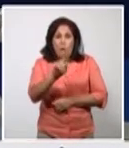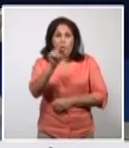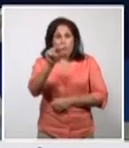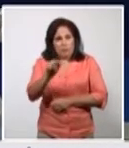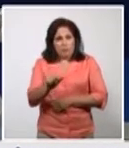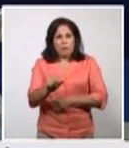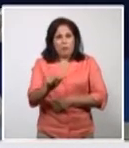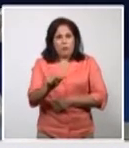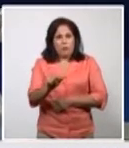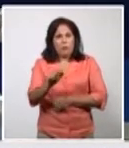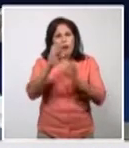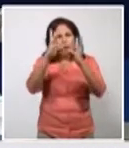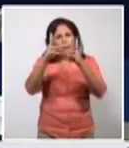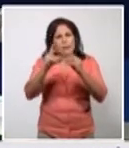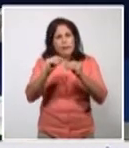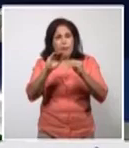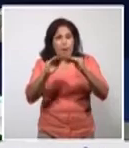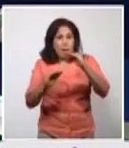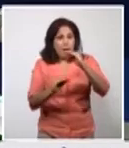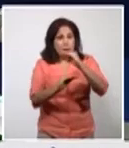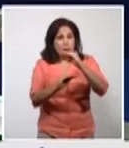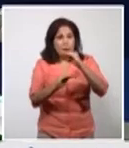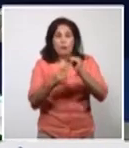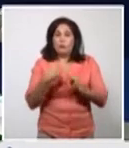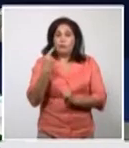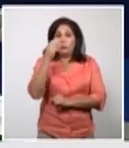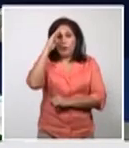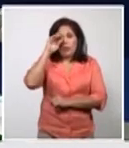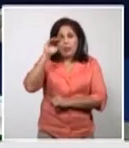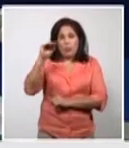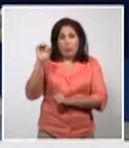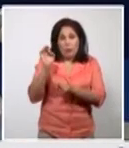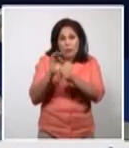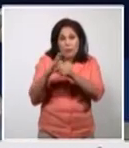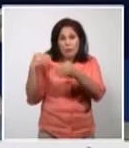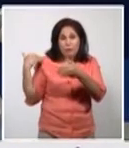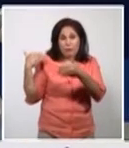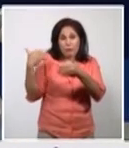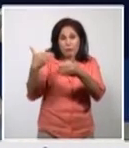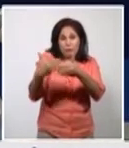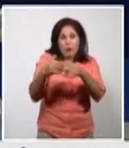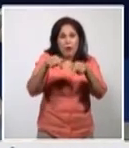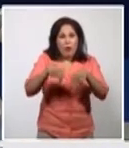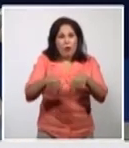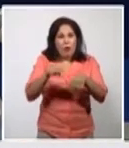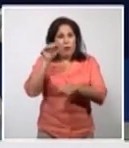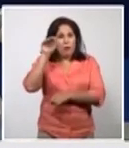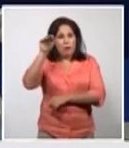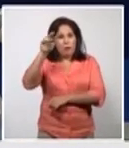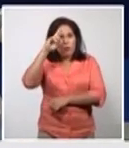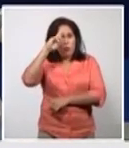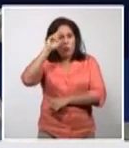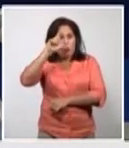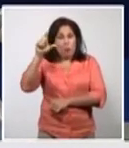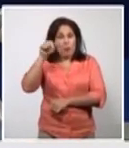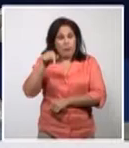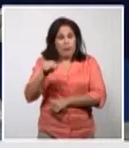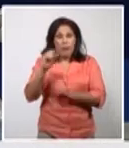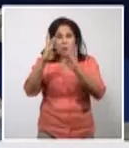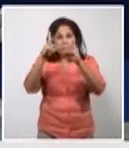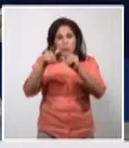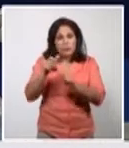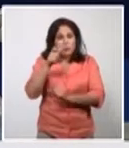981 patients admitted to our hospitals, which is the lowest number we have had since we started with